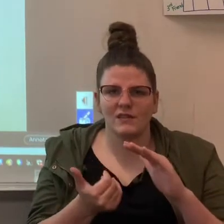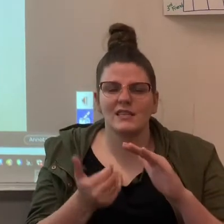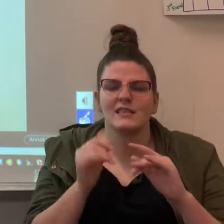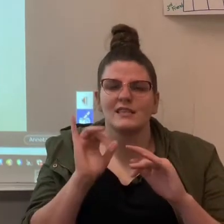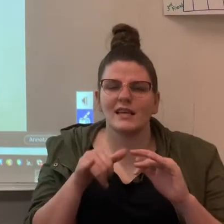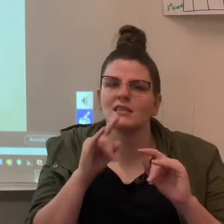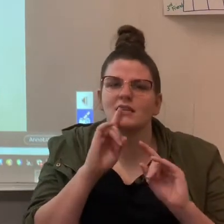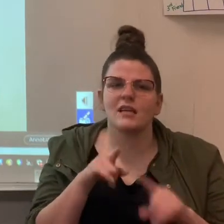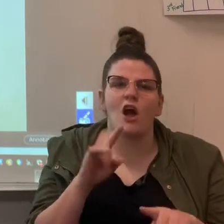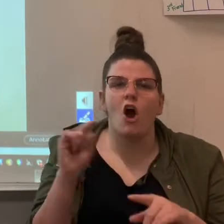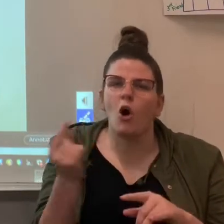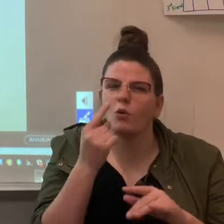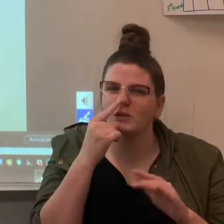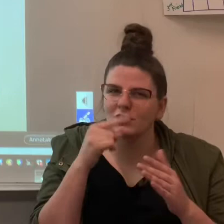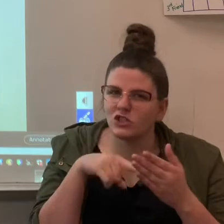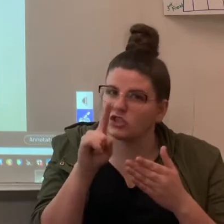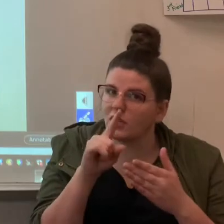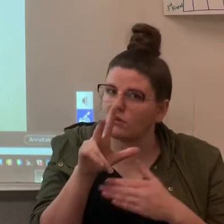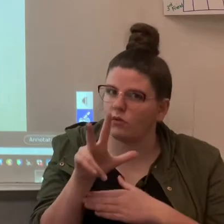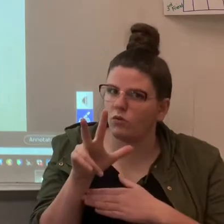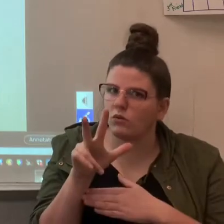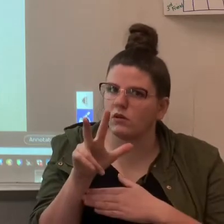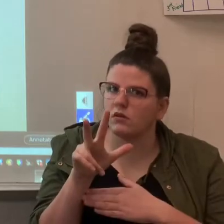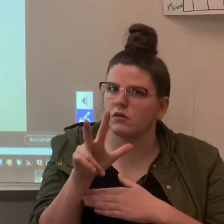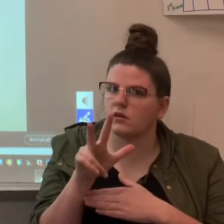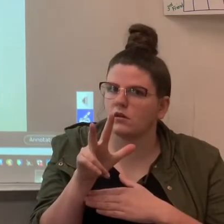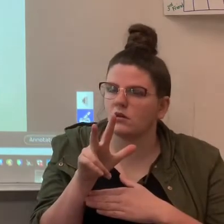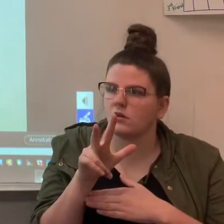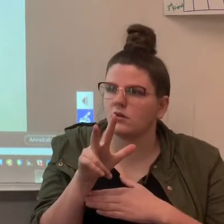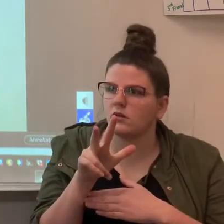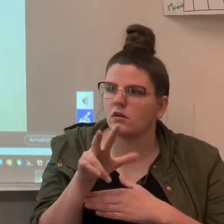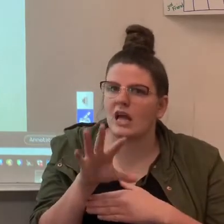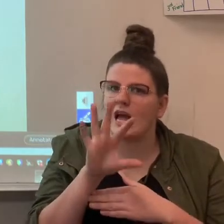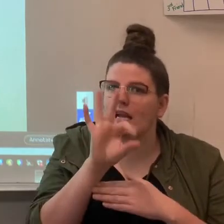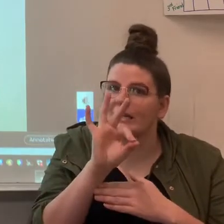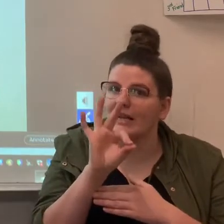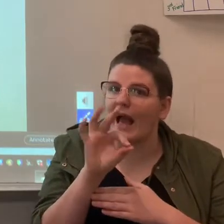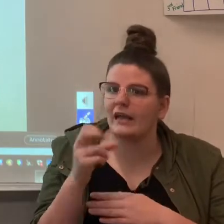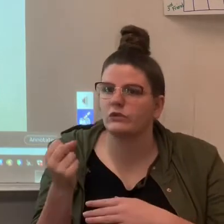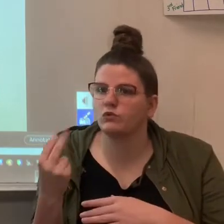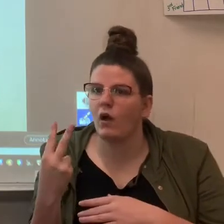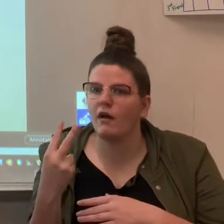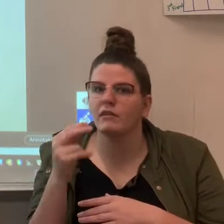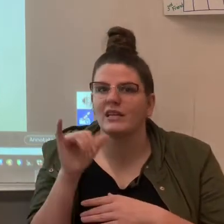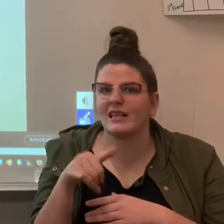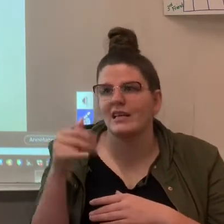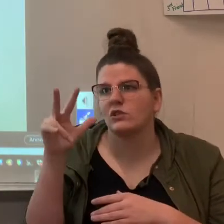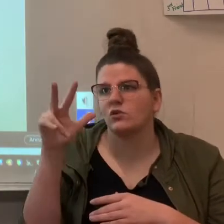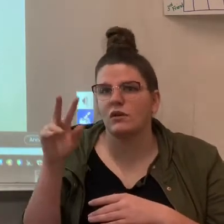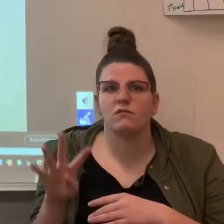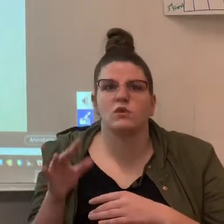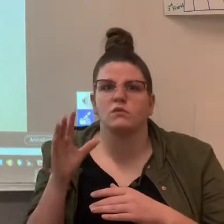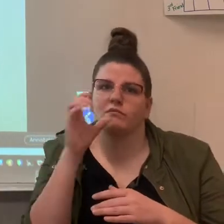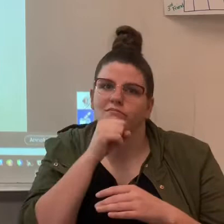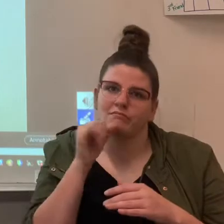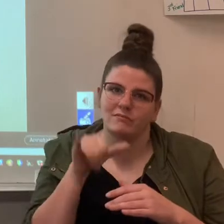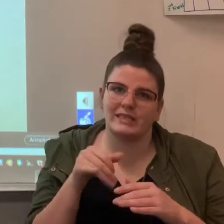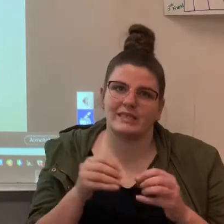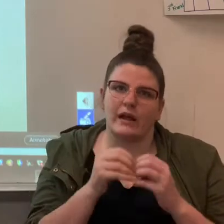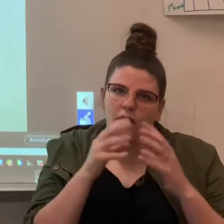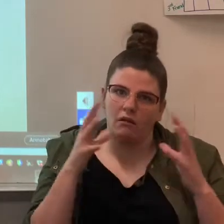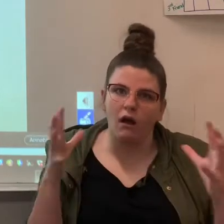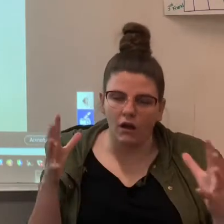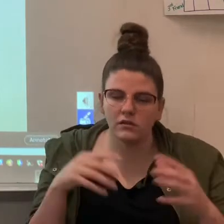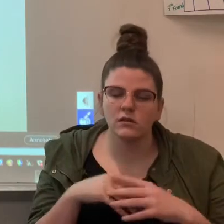check that 3 because those are the ones, for instance, 9/12 is 3/4, and we miss that a lot. So when you see a number